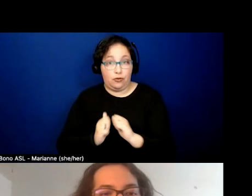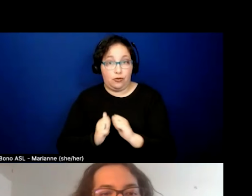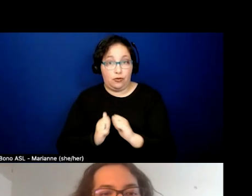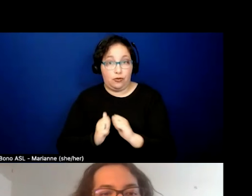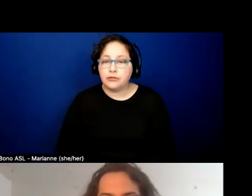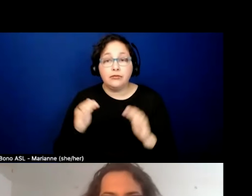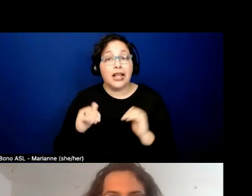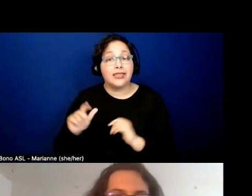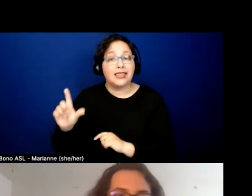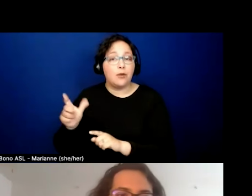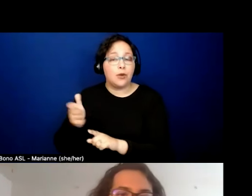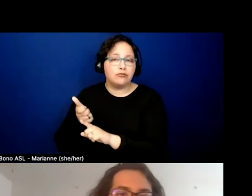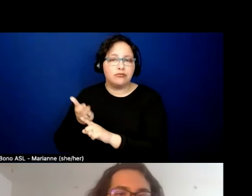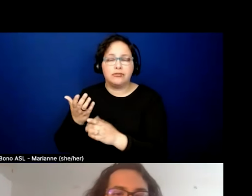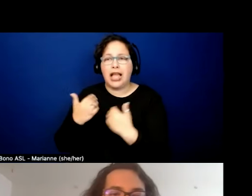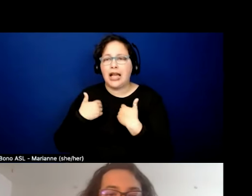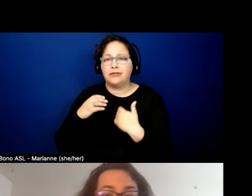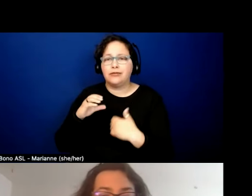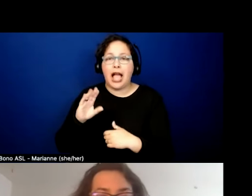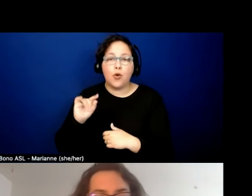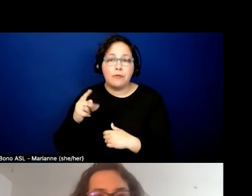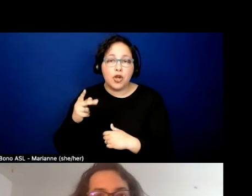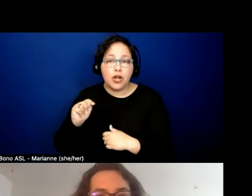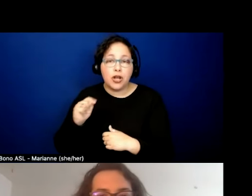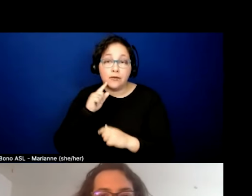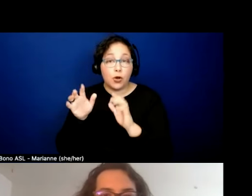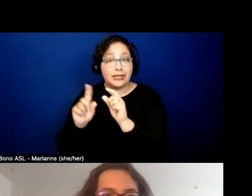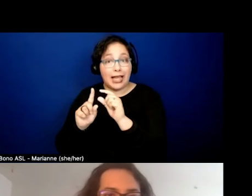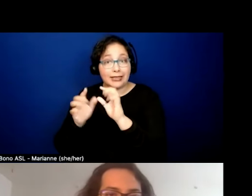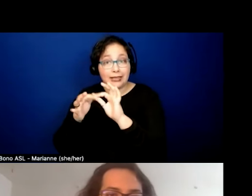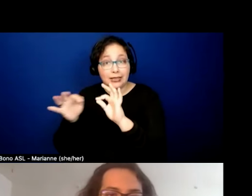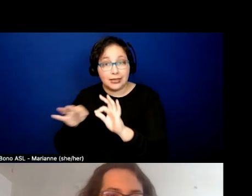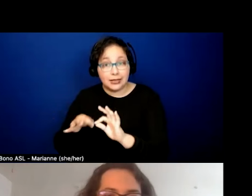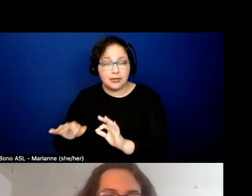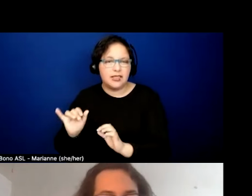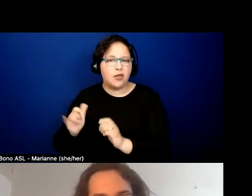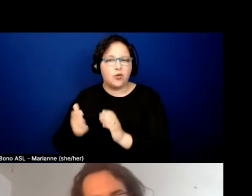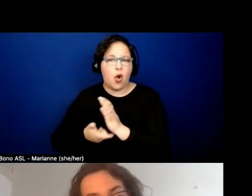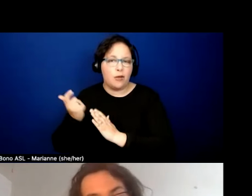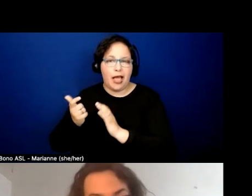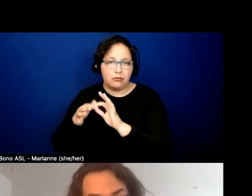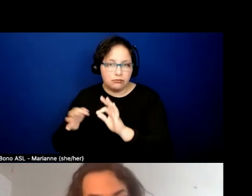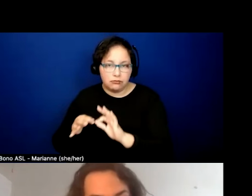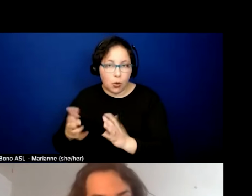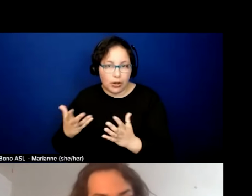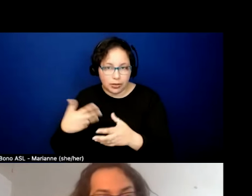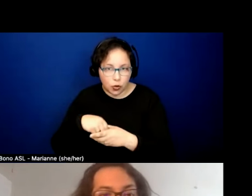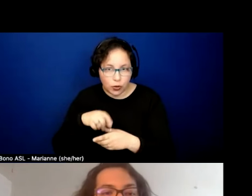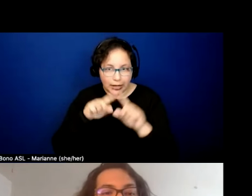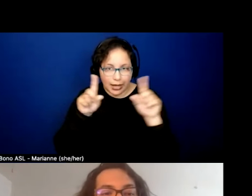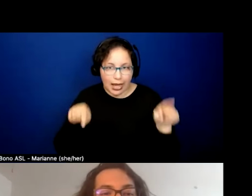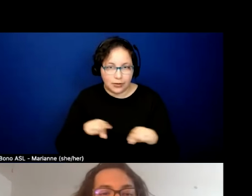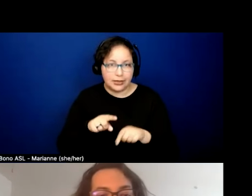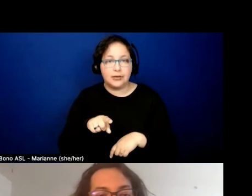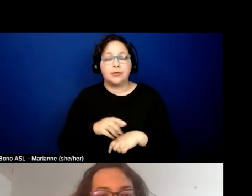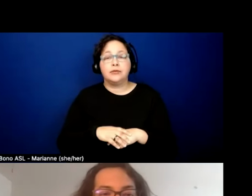And then the library generated outputs that create a text output, kind of like an automated description of what's in the canvas, and